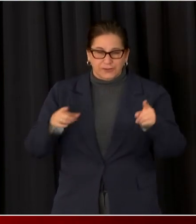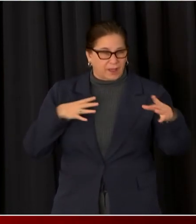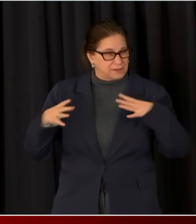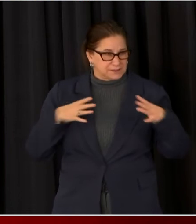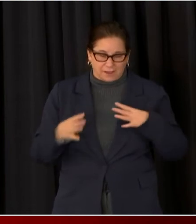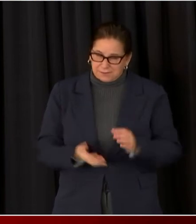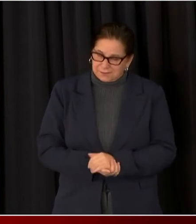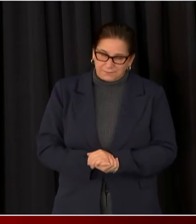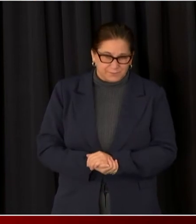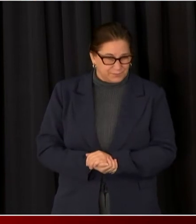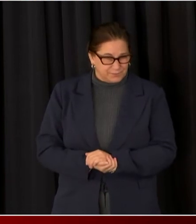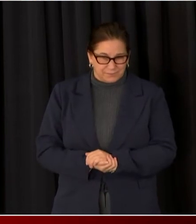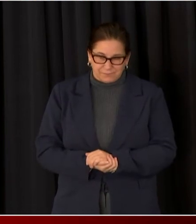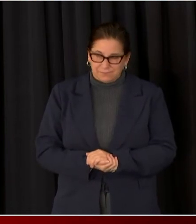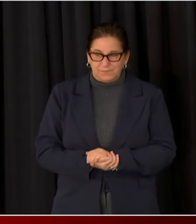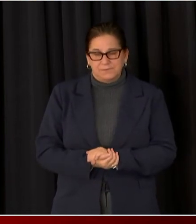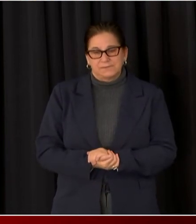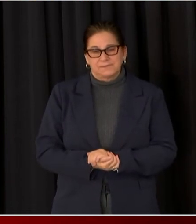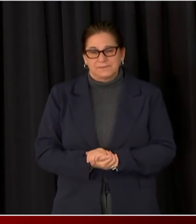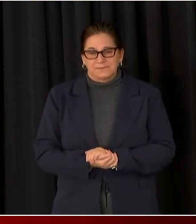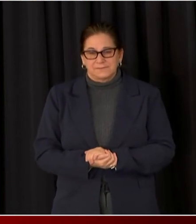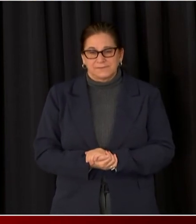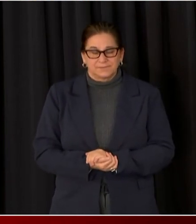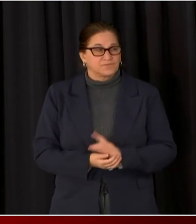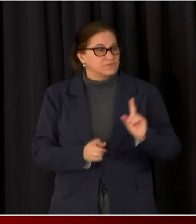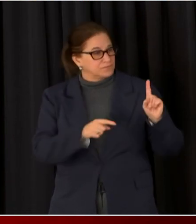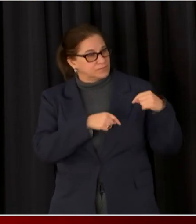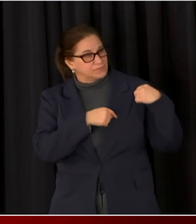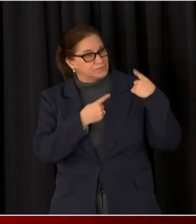the last several weeks,